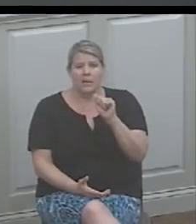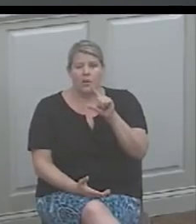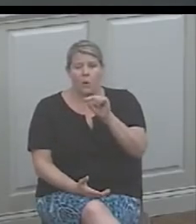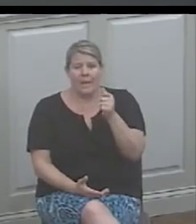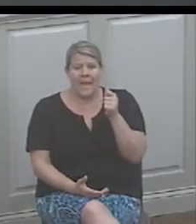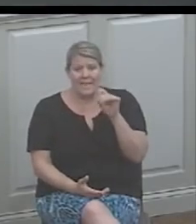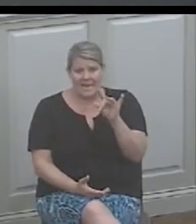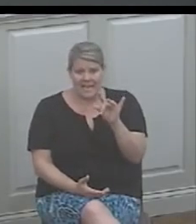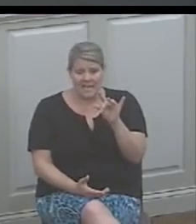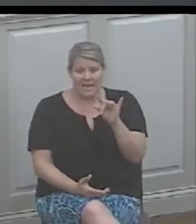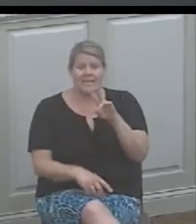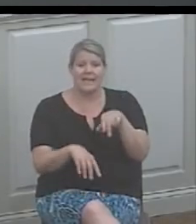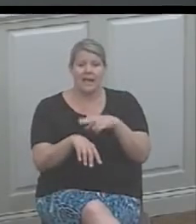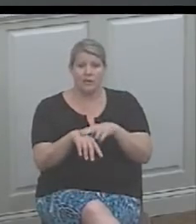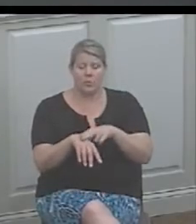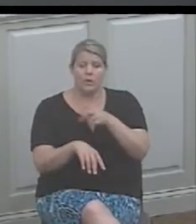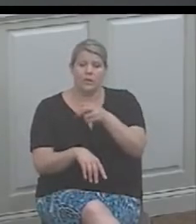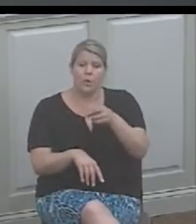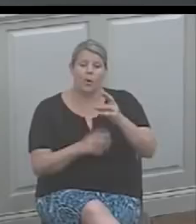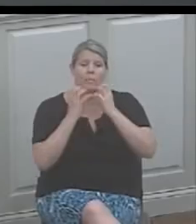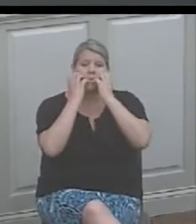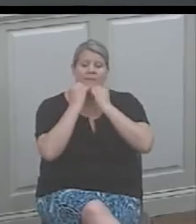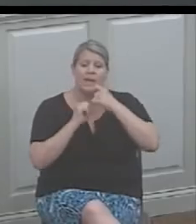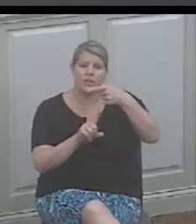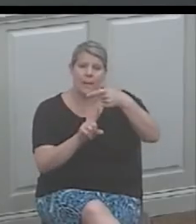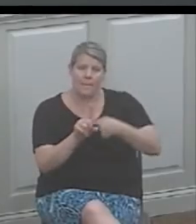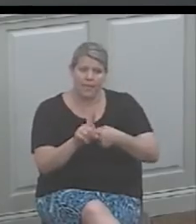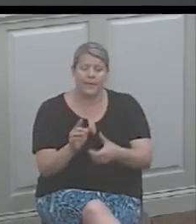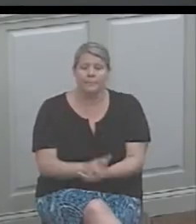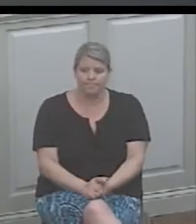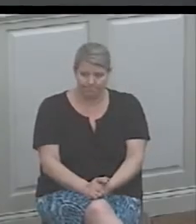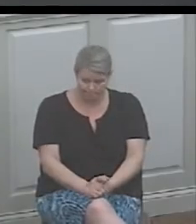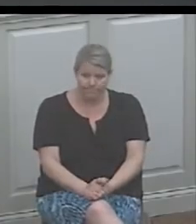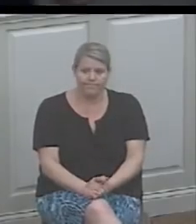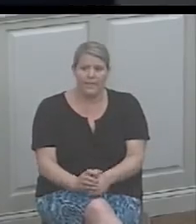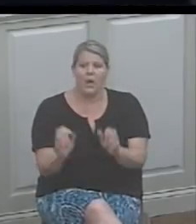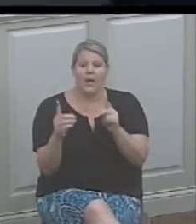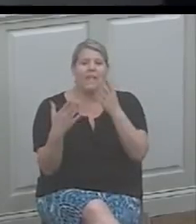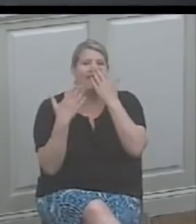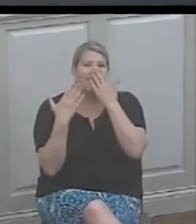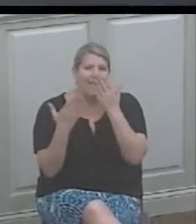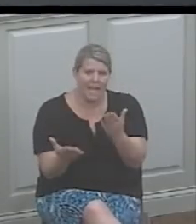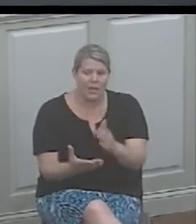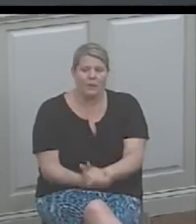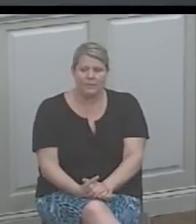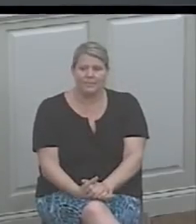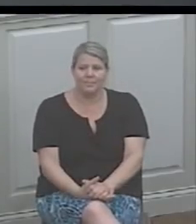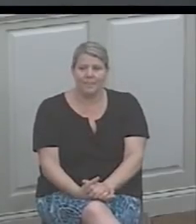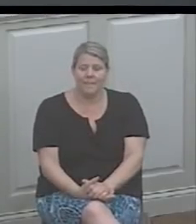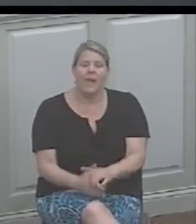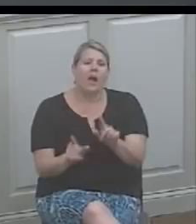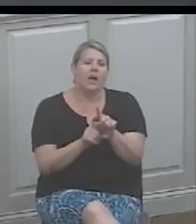Preservation Month. Sir, thank you. Can I have one moment? You certainly may. Thank you, Mayor Parris. And thank you, City